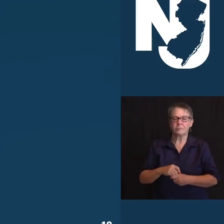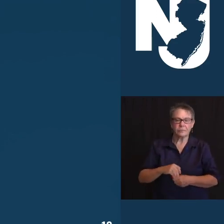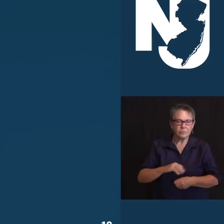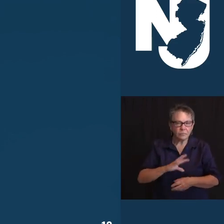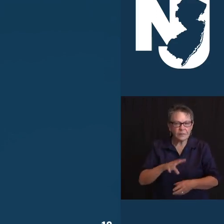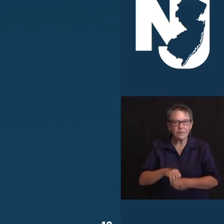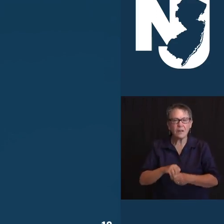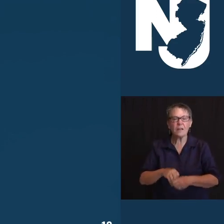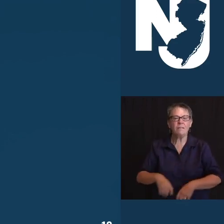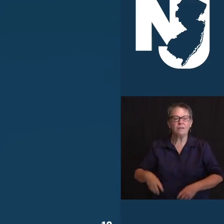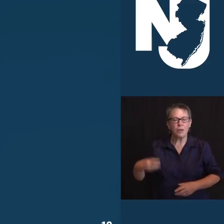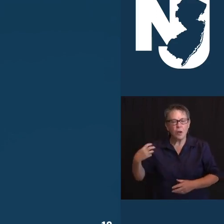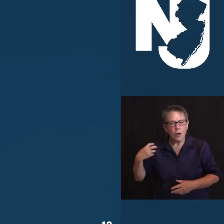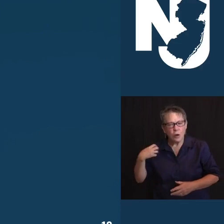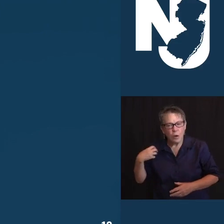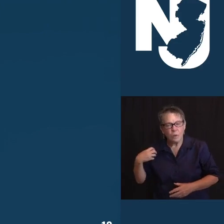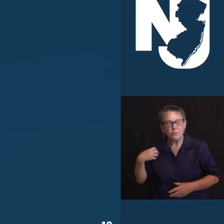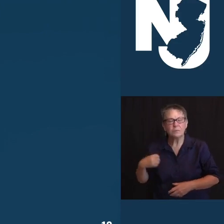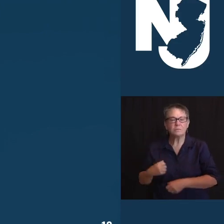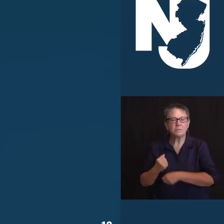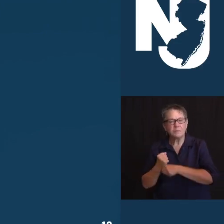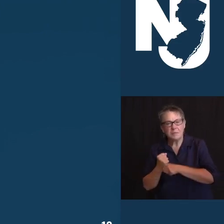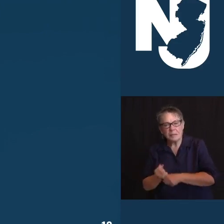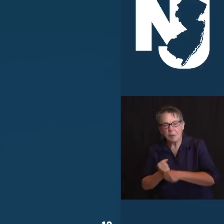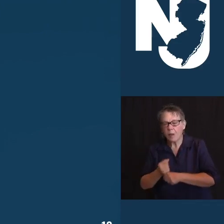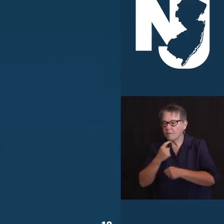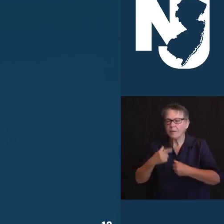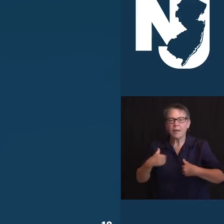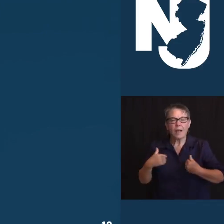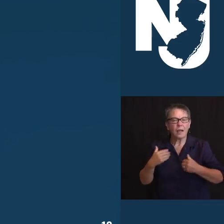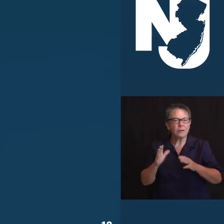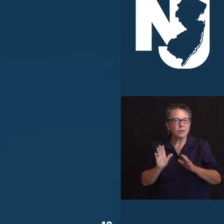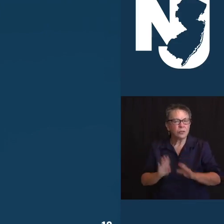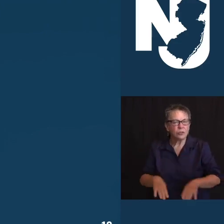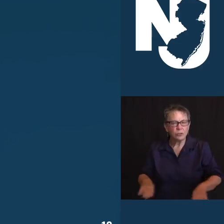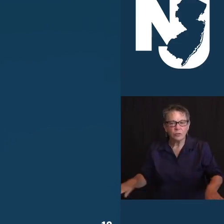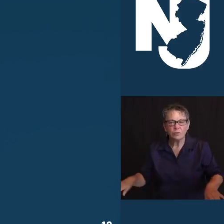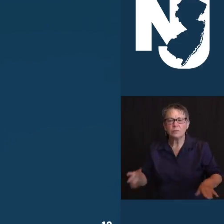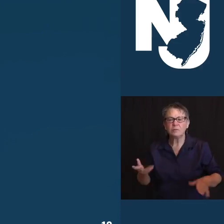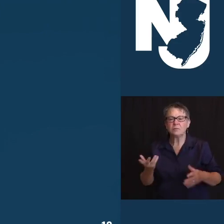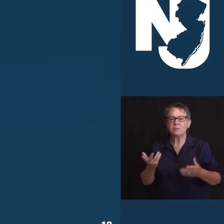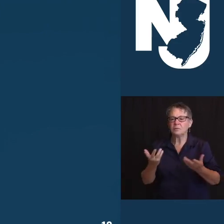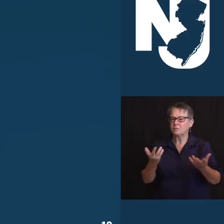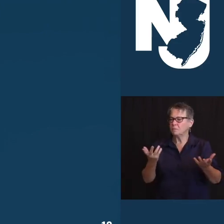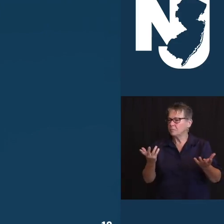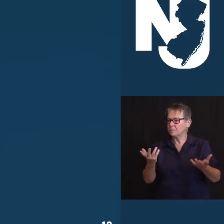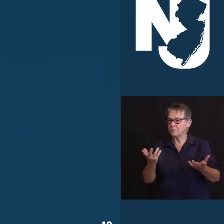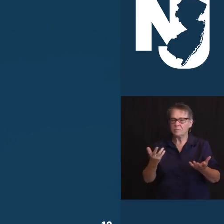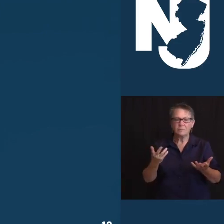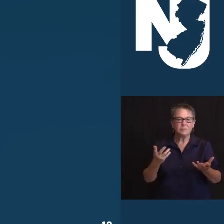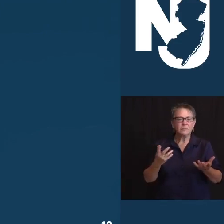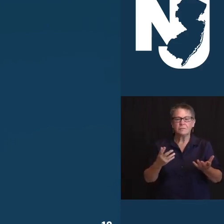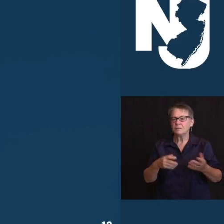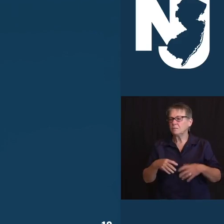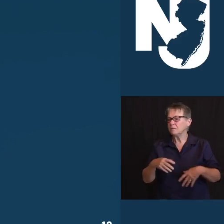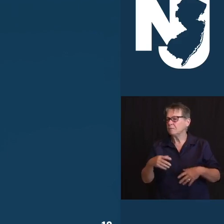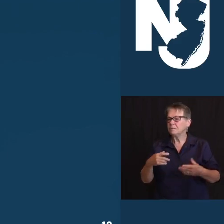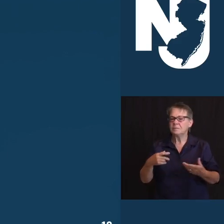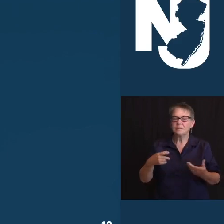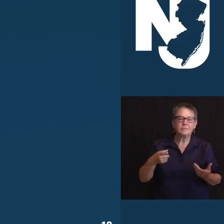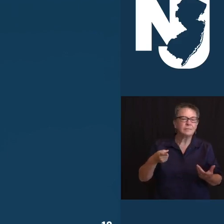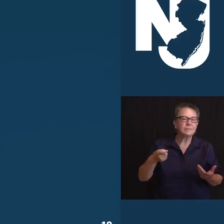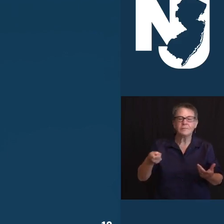contracting business, Quality Exteriors, but outside of the office, he would most often be found on a ball field. He